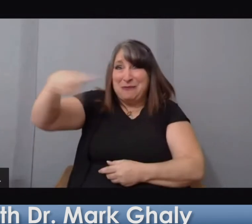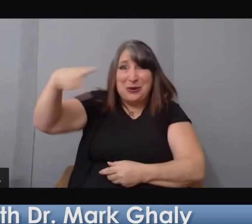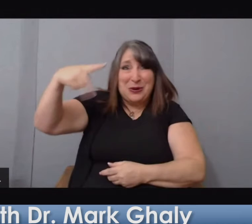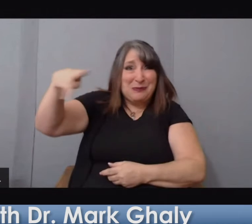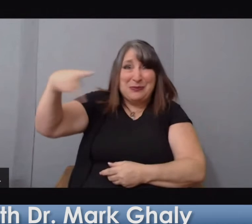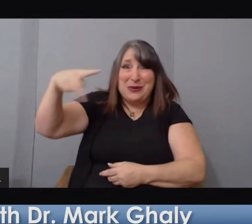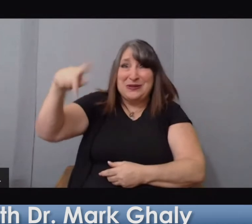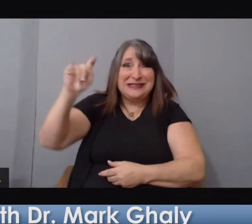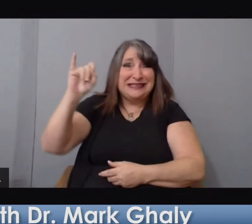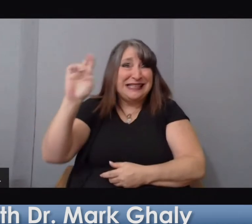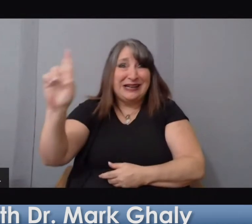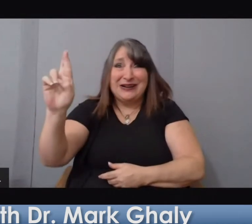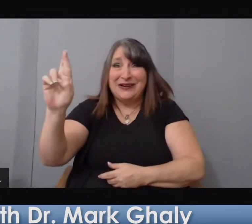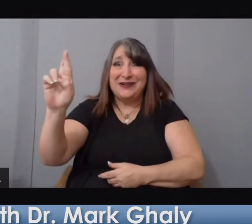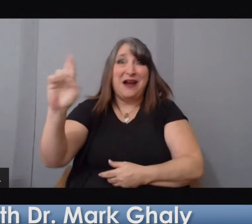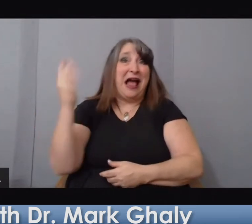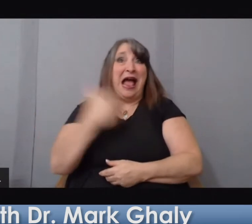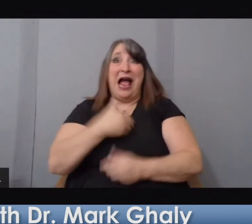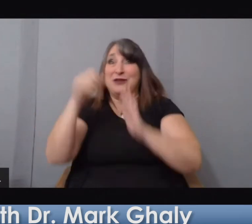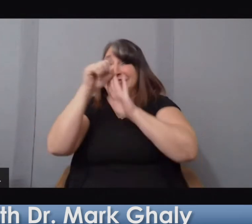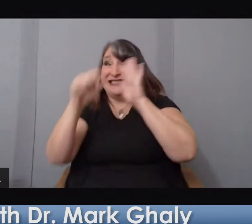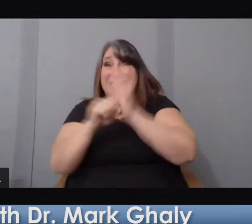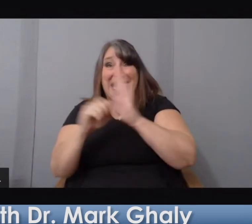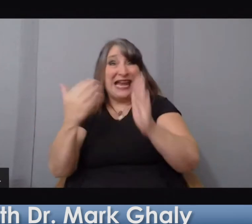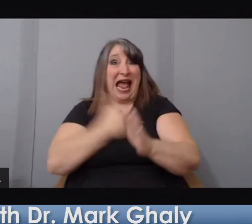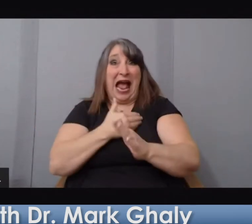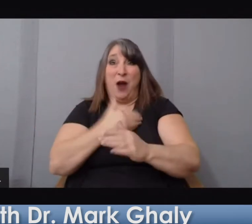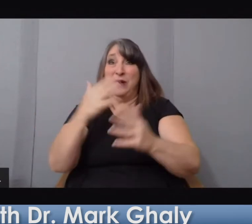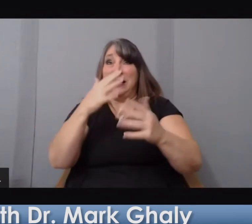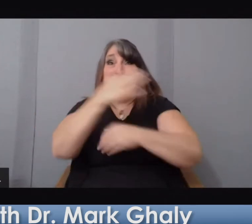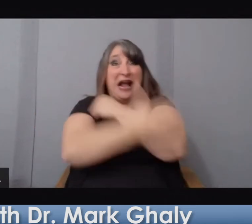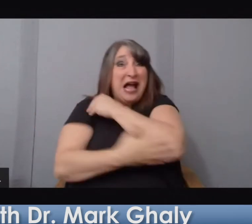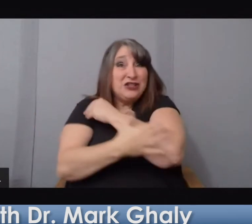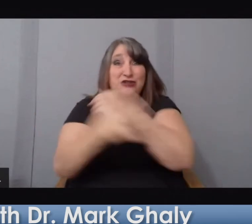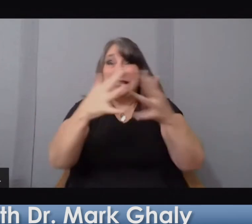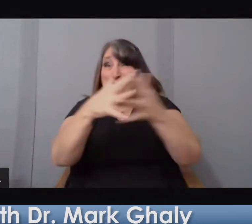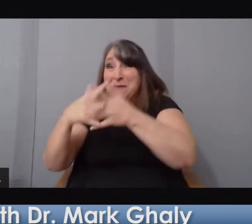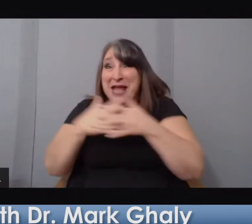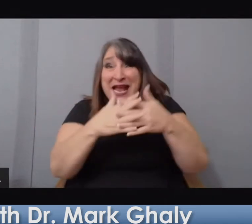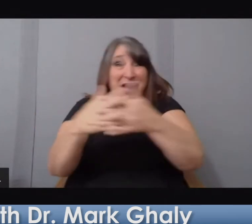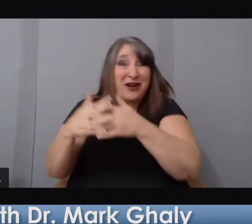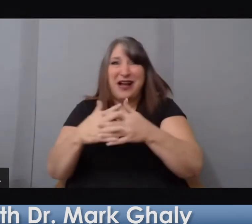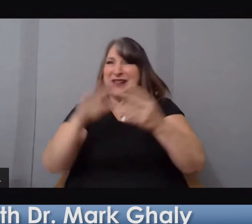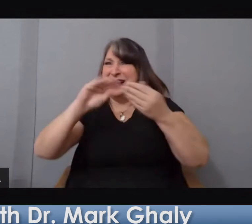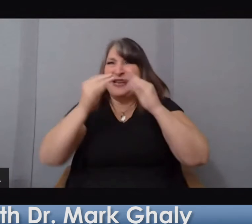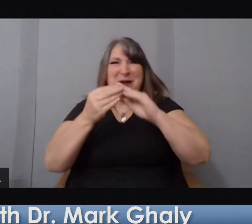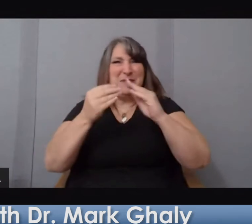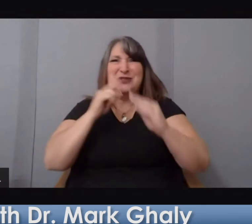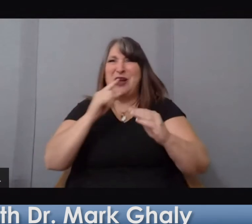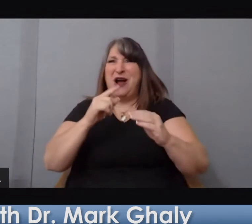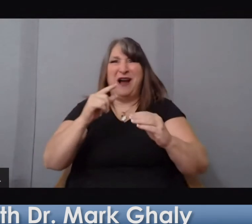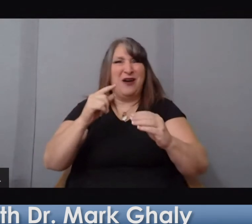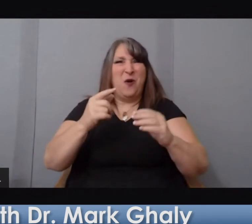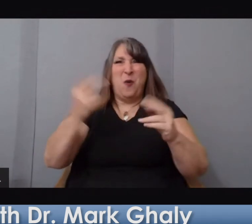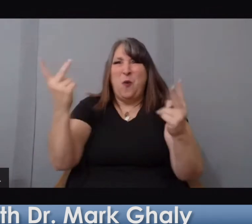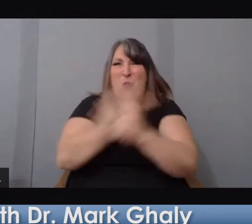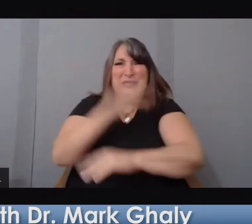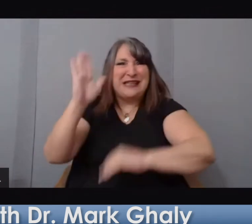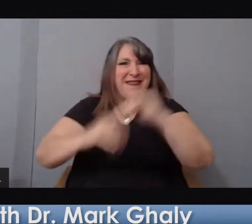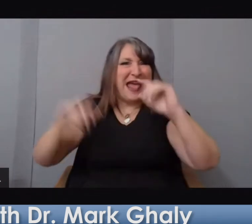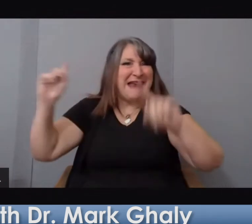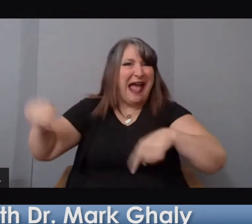our state, across our nation, are as high as they are. The tiering system is really there to help us reduce